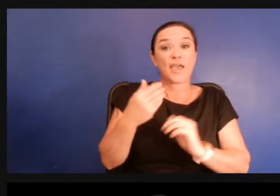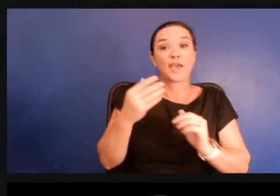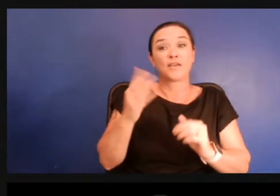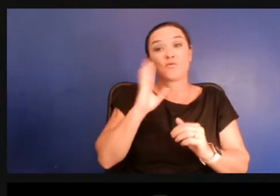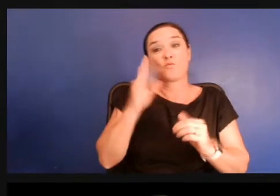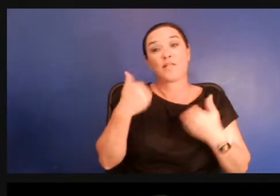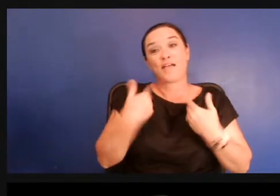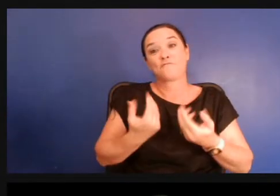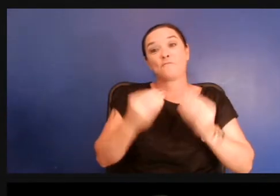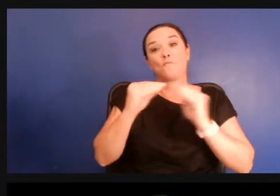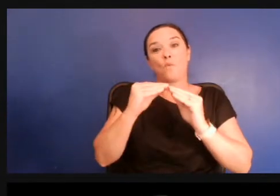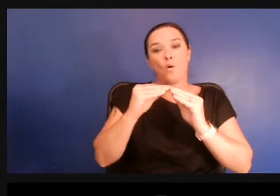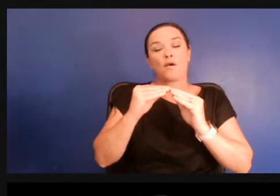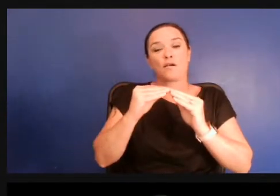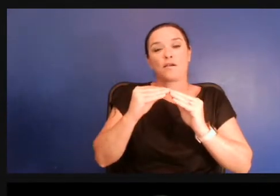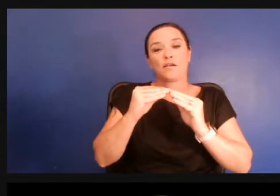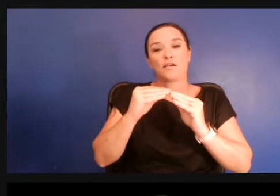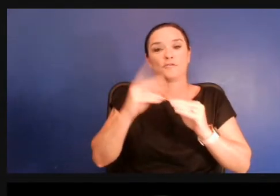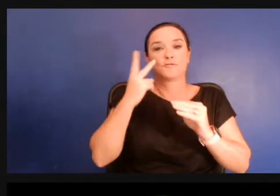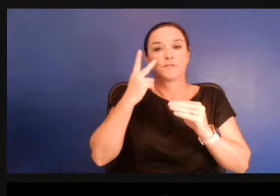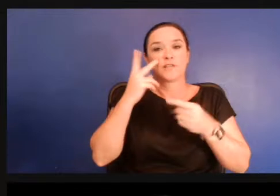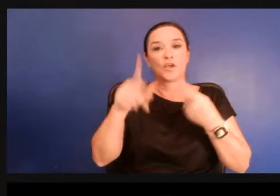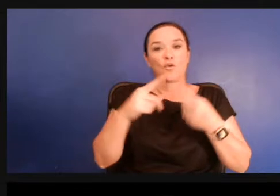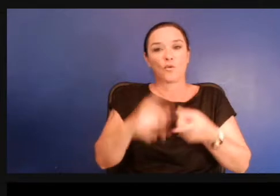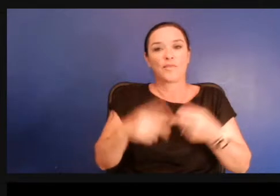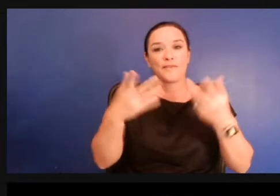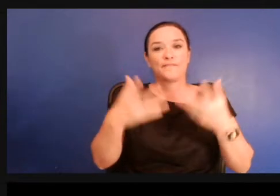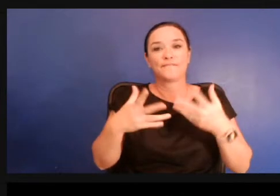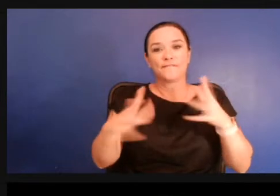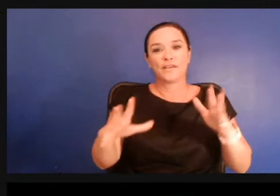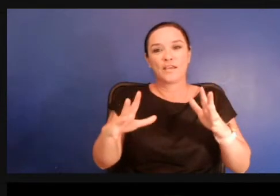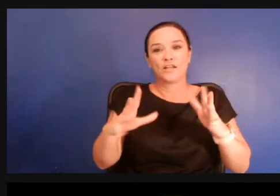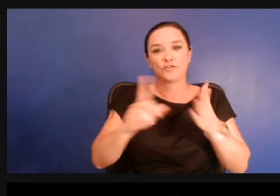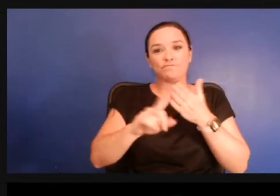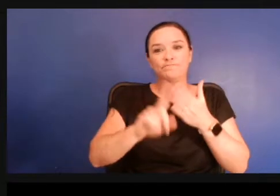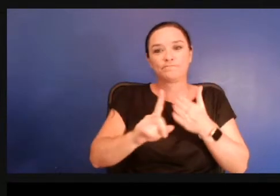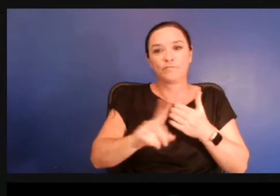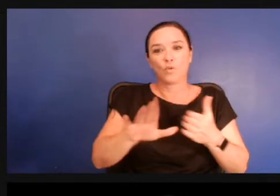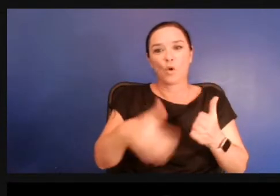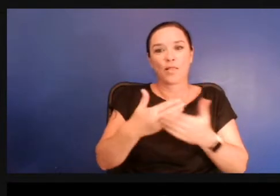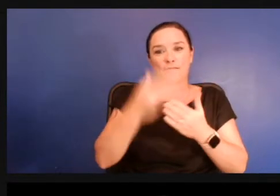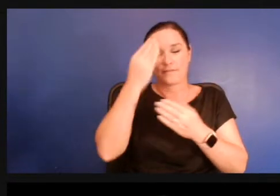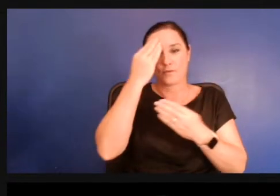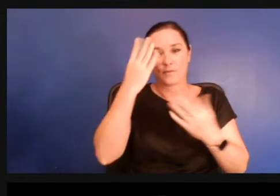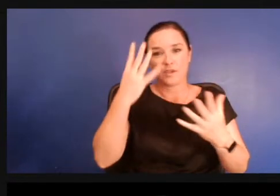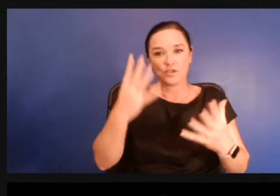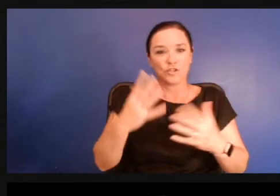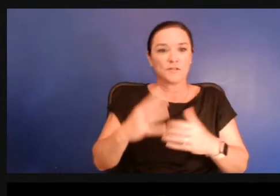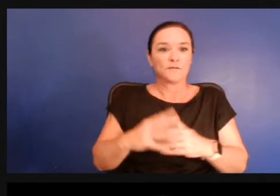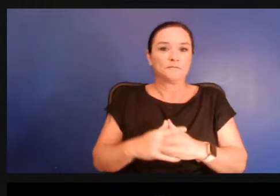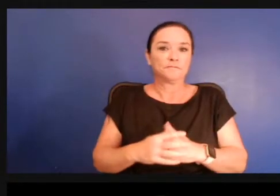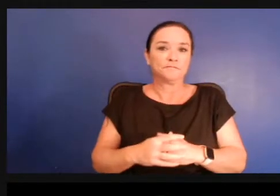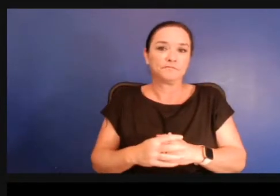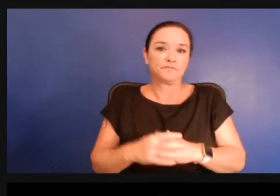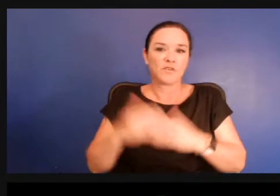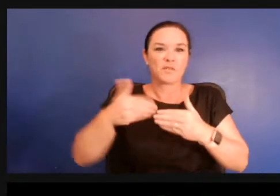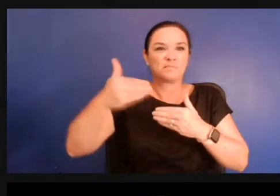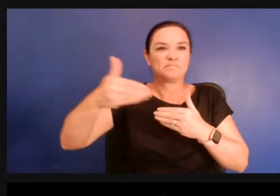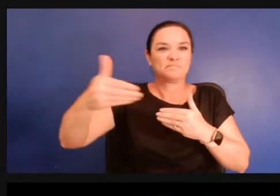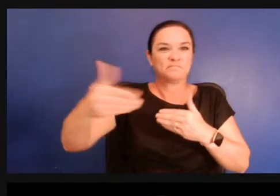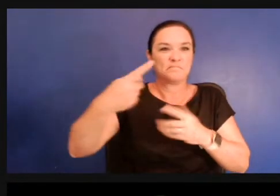this after the results of the seismic surveys that occurred under Pāhala are published over the coming months and years